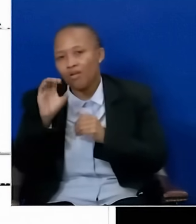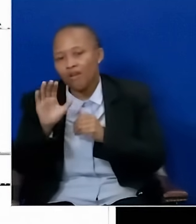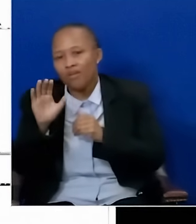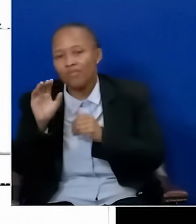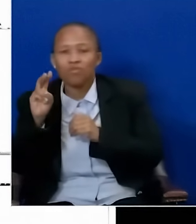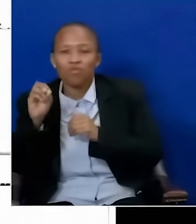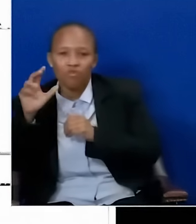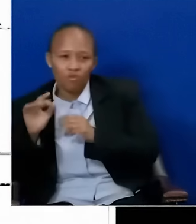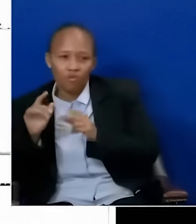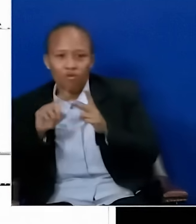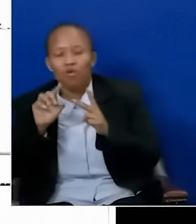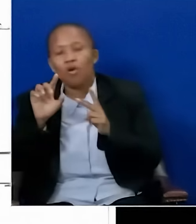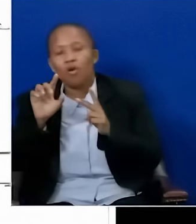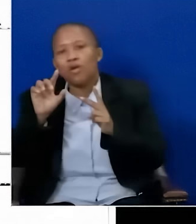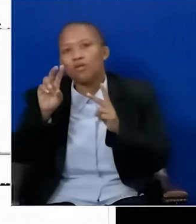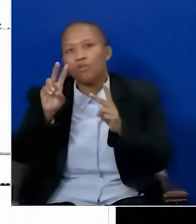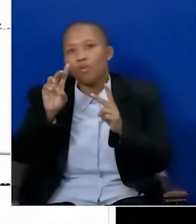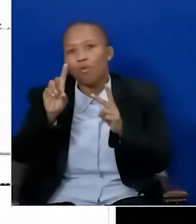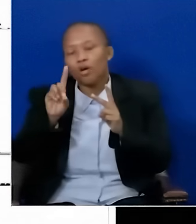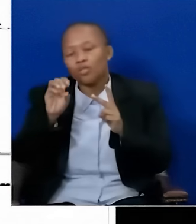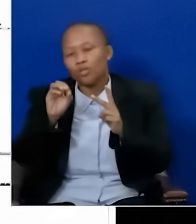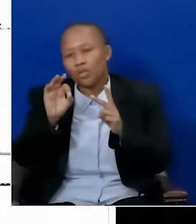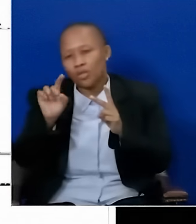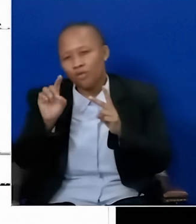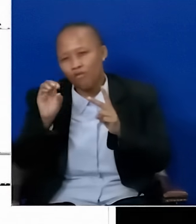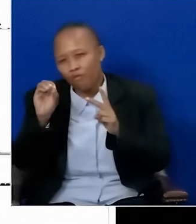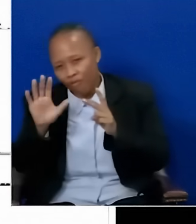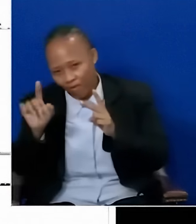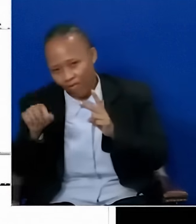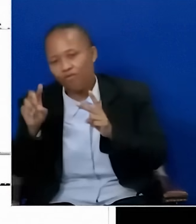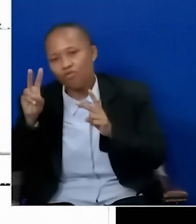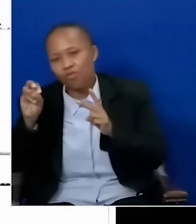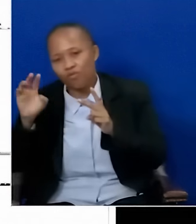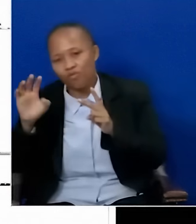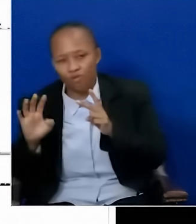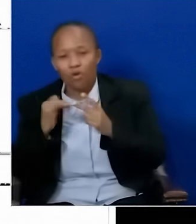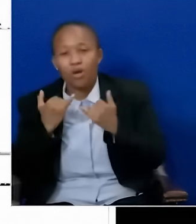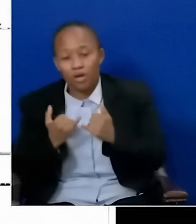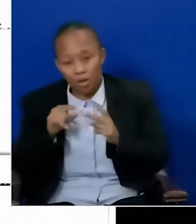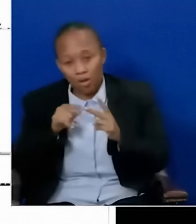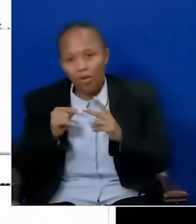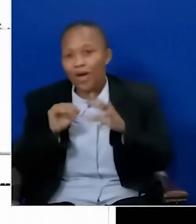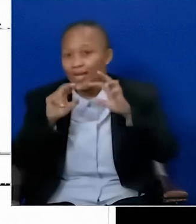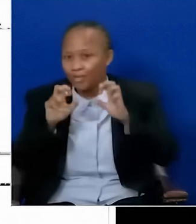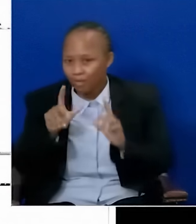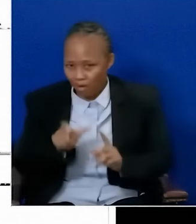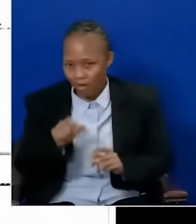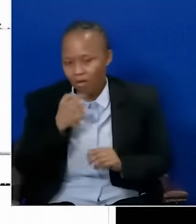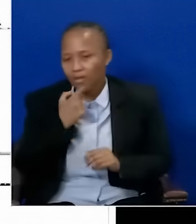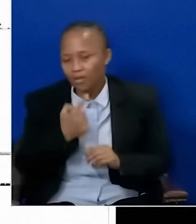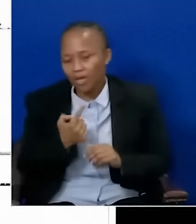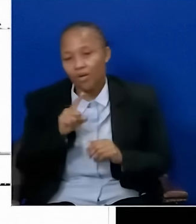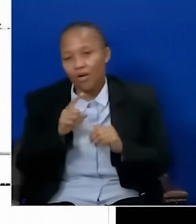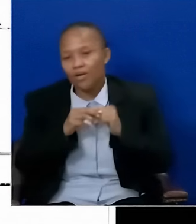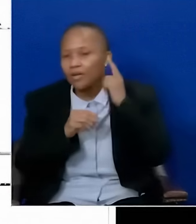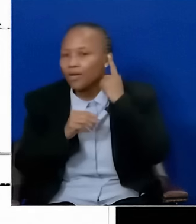193045 of 2024. Paragraph 3.4, the examiner states that 2 fired bullets